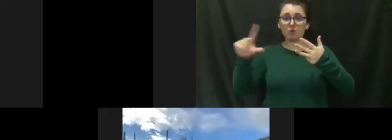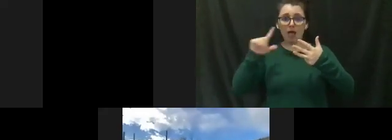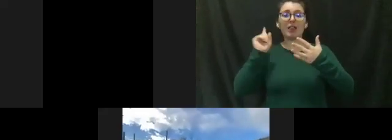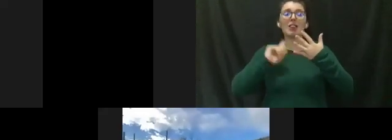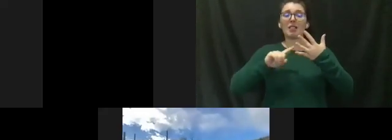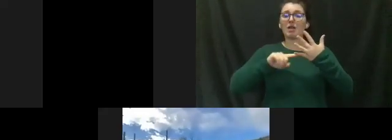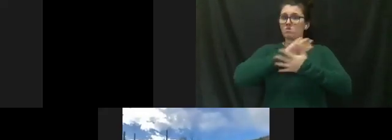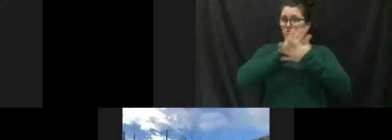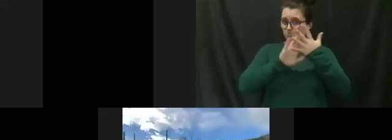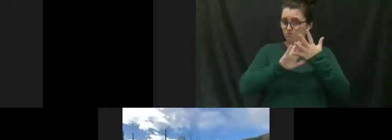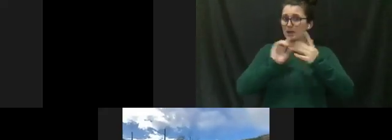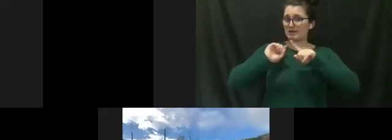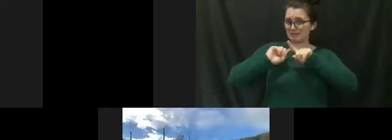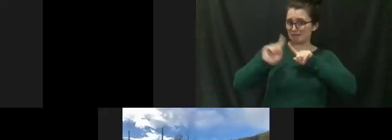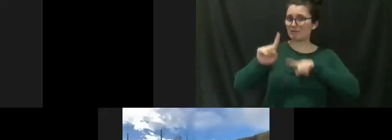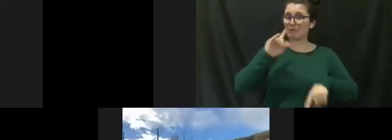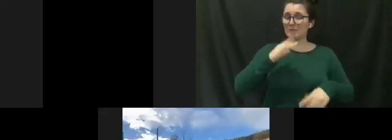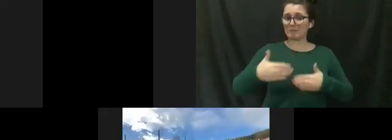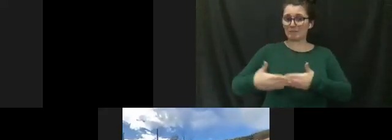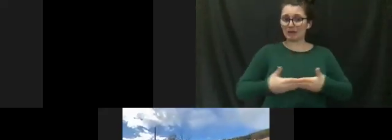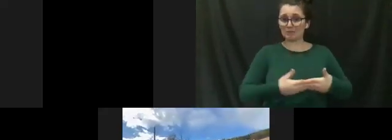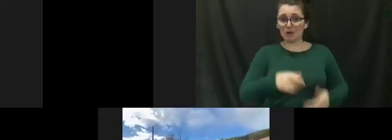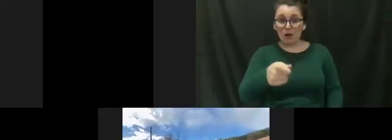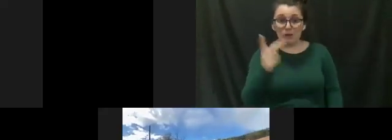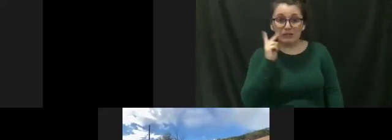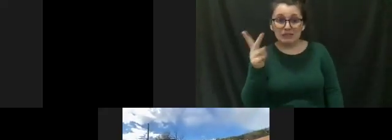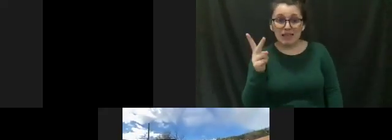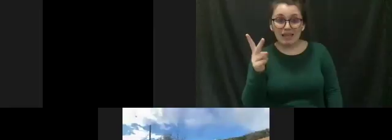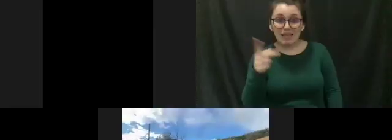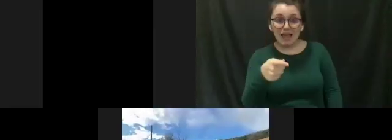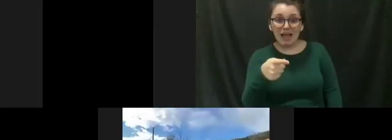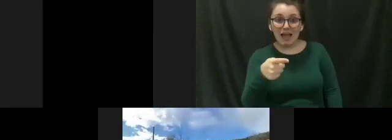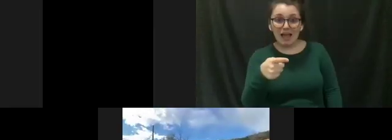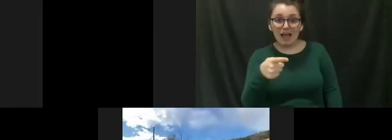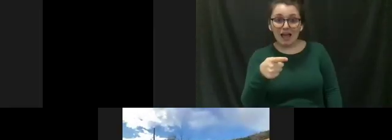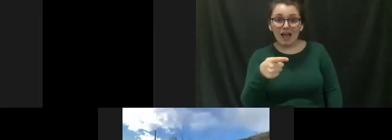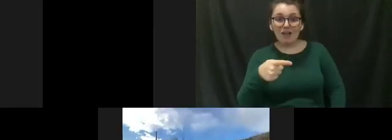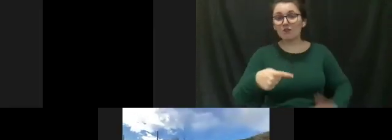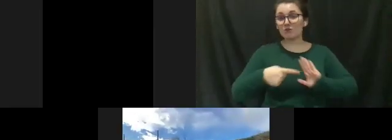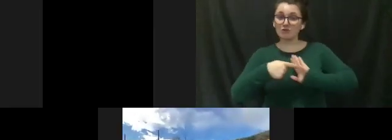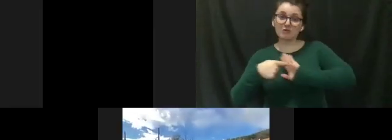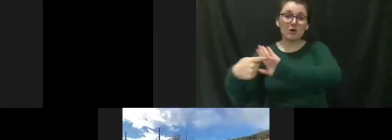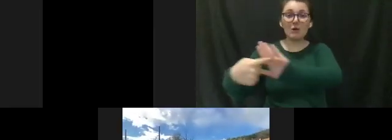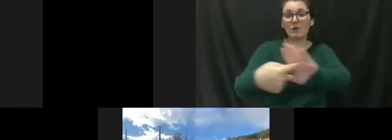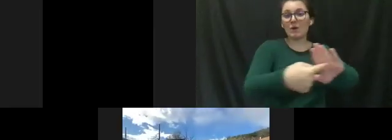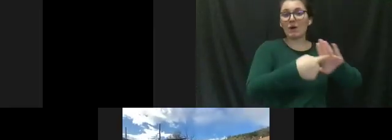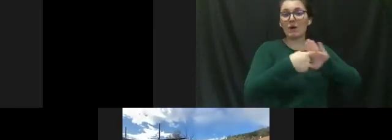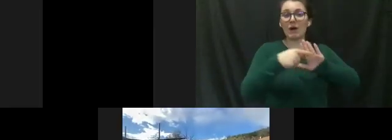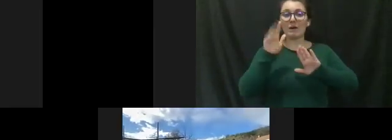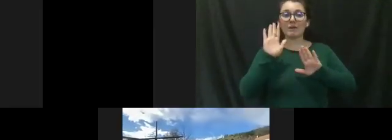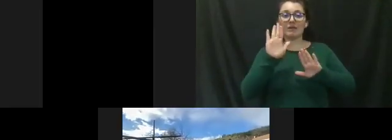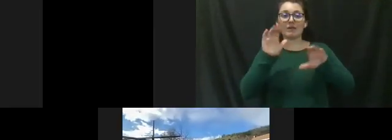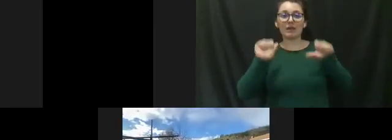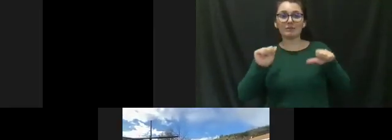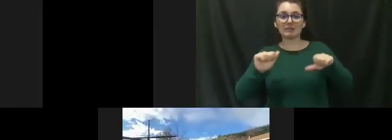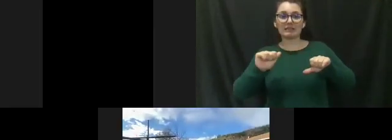assorted ages. Oh my gosh. Oh, here we go. They're showing off their leaping and climbing abilities to you right now. Look at